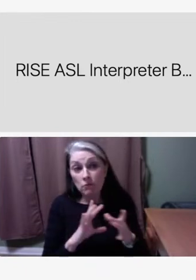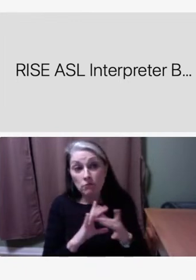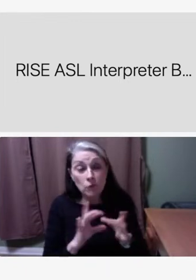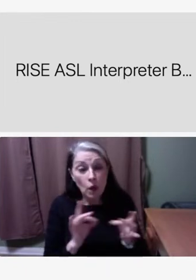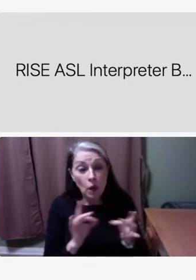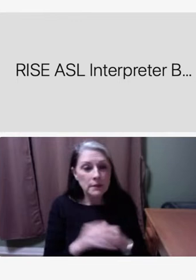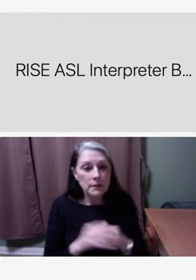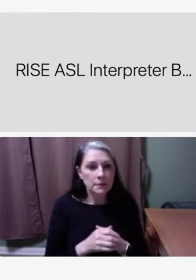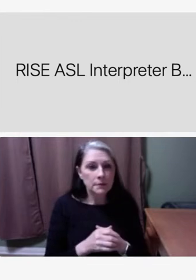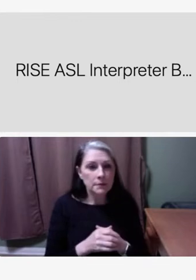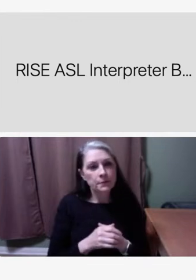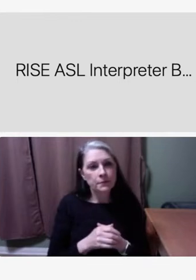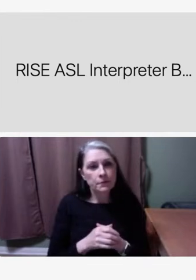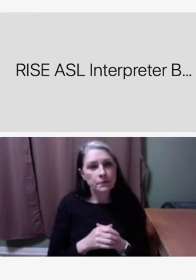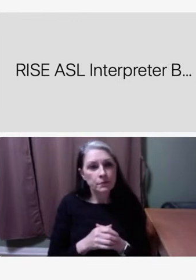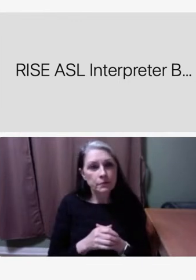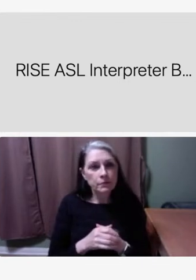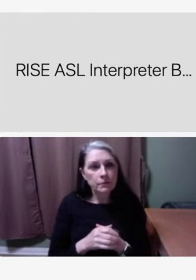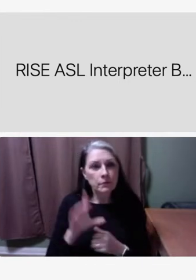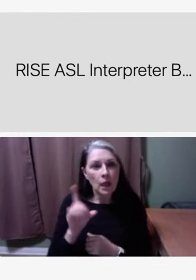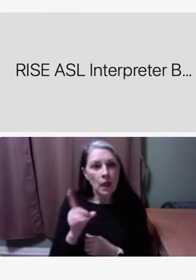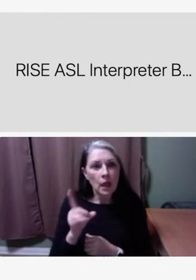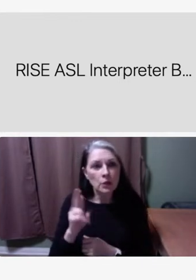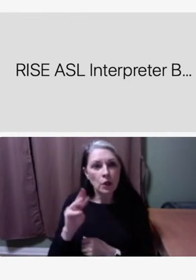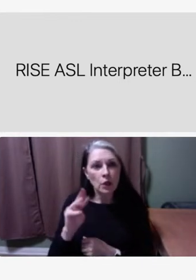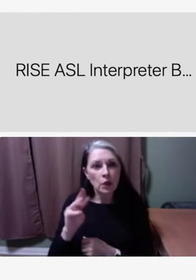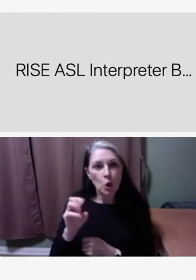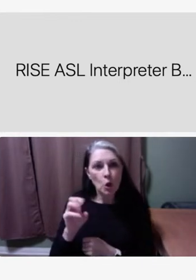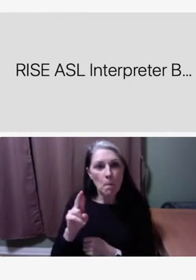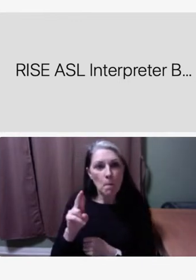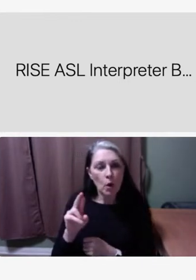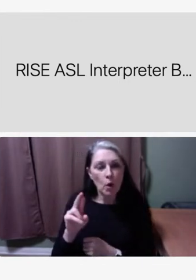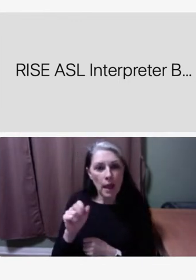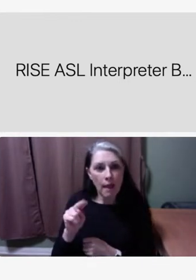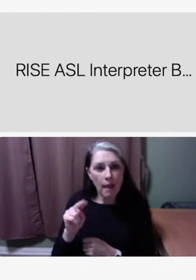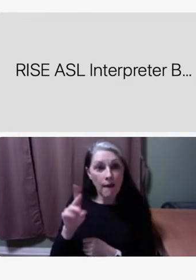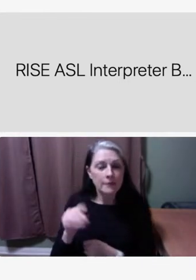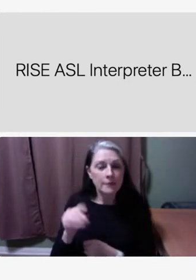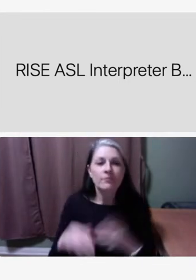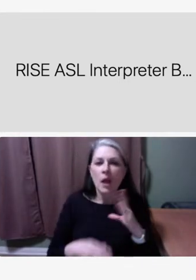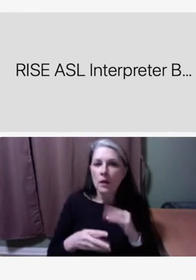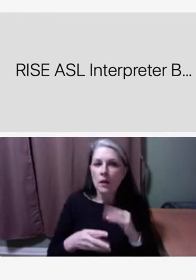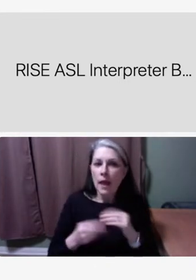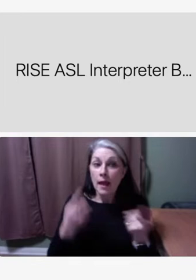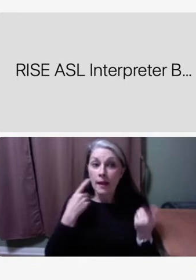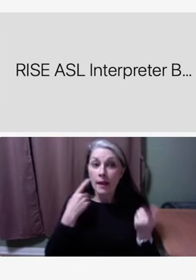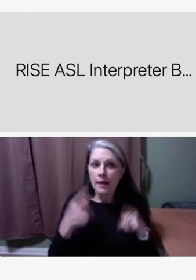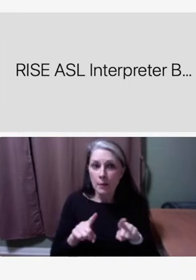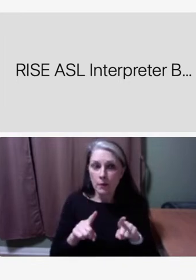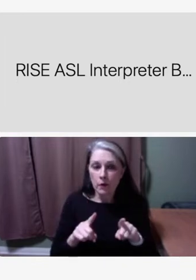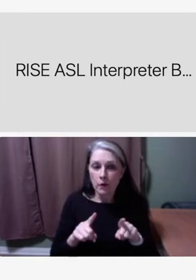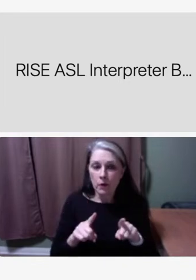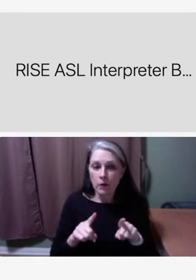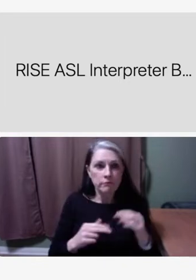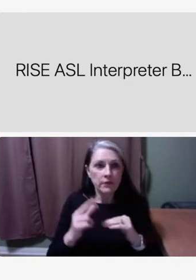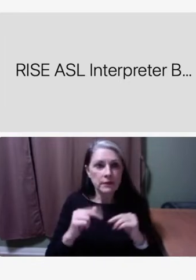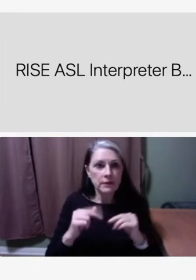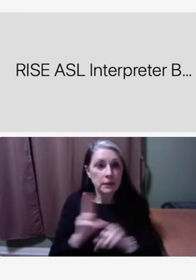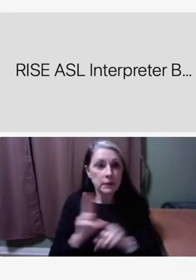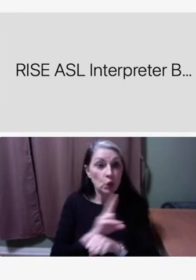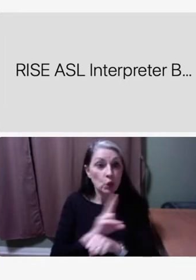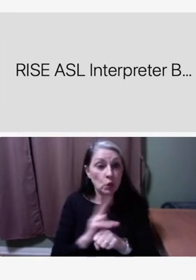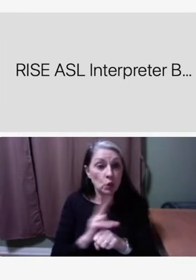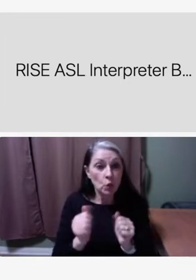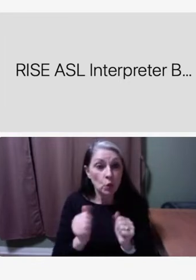Dr. Miranda, you want to address some of... I just want to add that any kind of agreement, facility use, or anything with any of these groups, anybody in